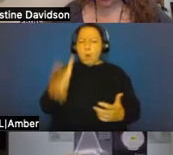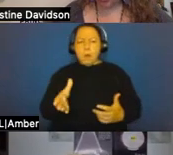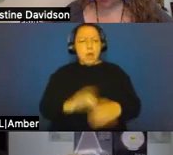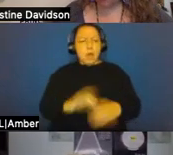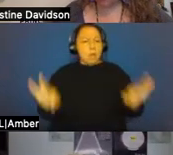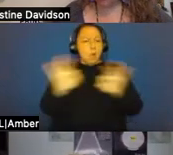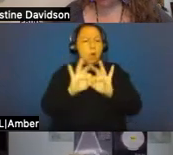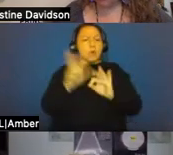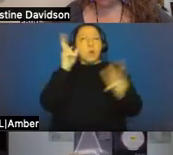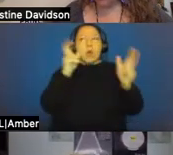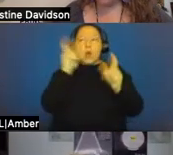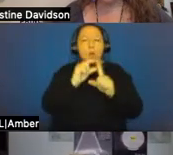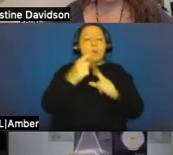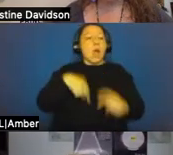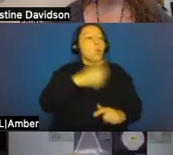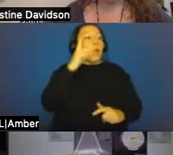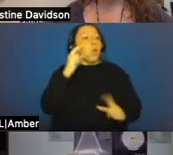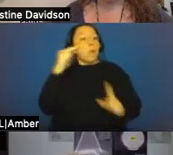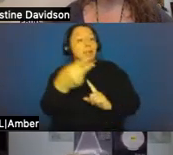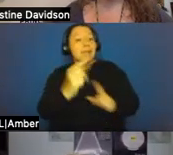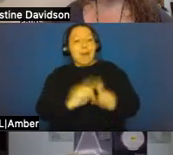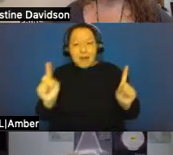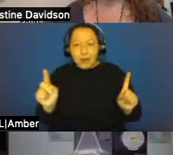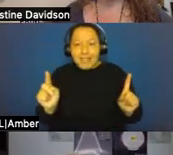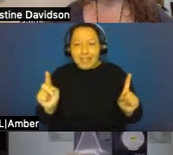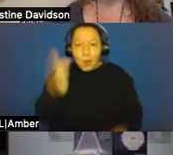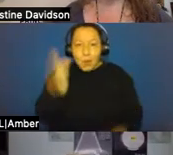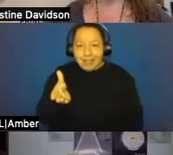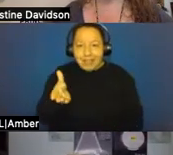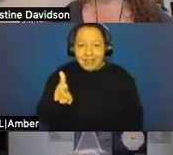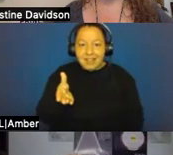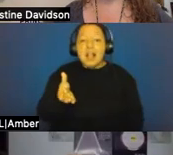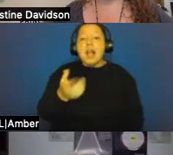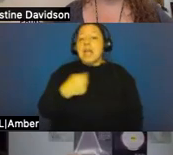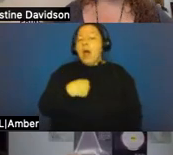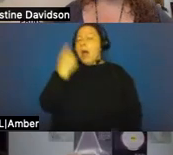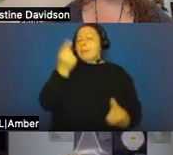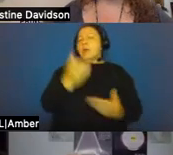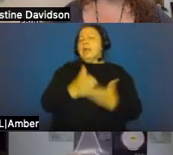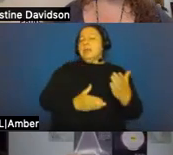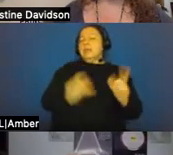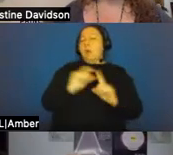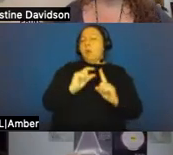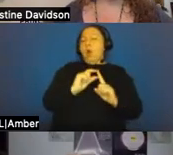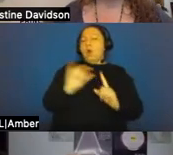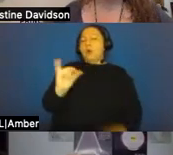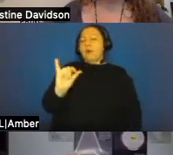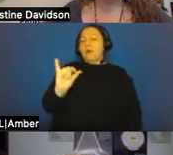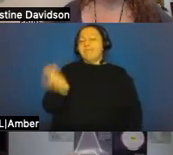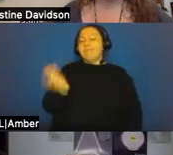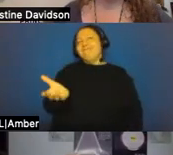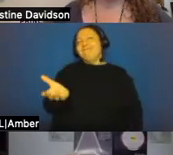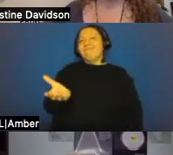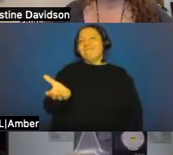right? So what I'm thinking about is like if some words are just like, I don't really know what you're